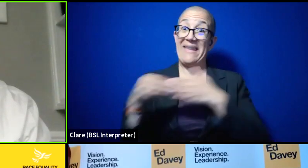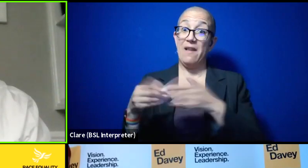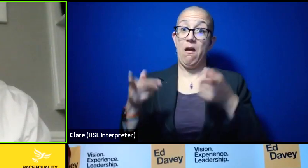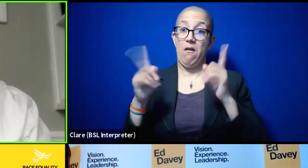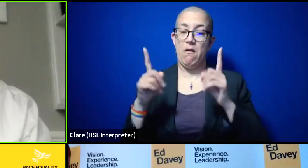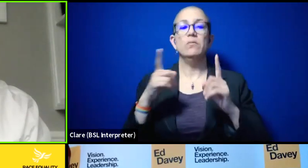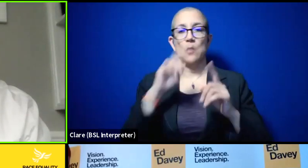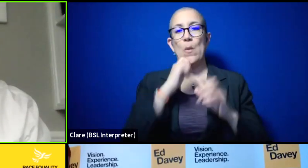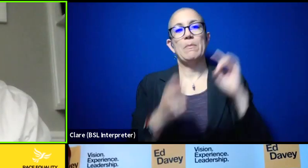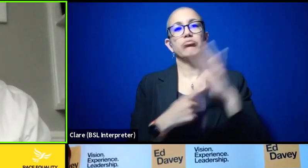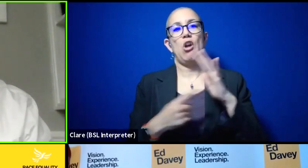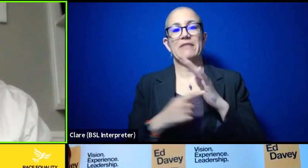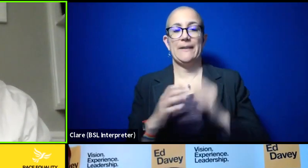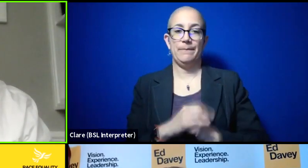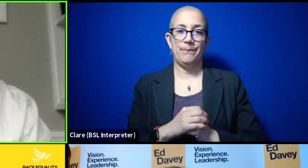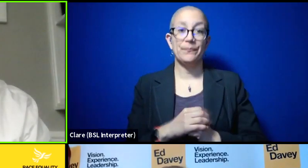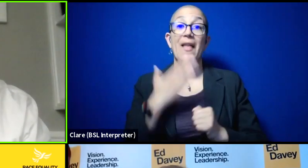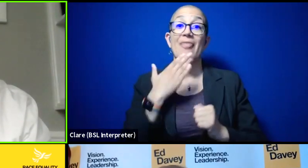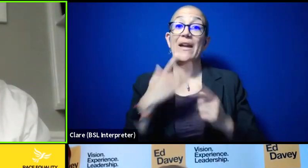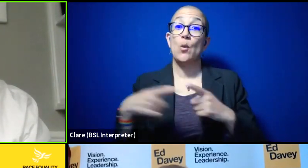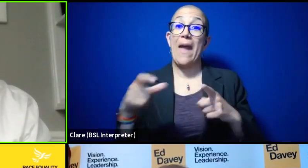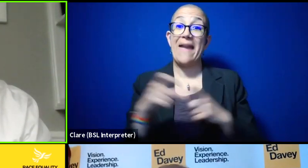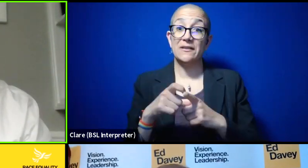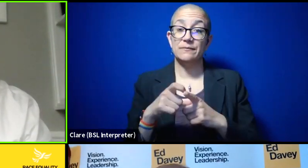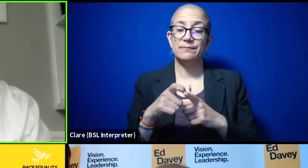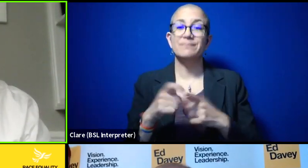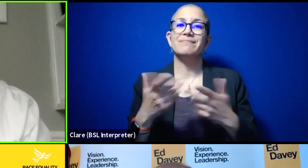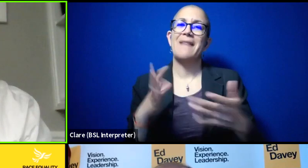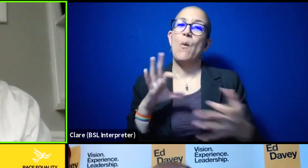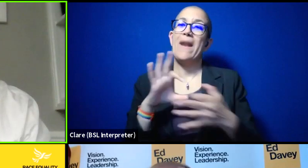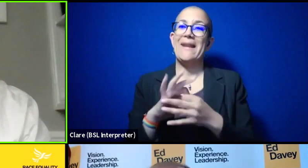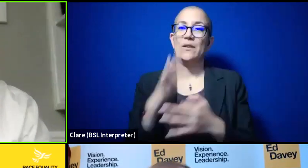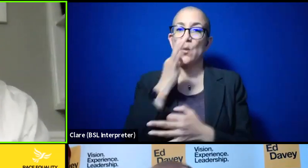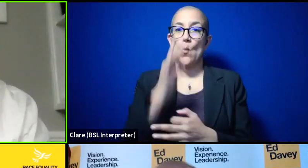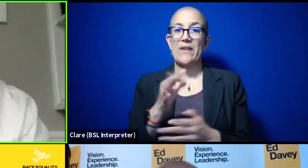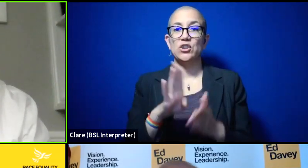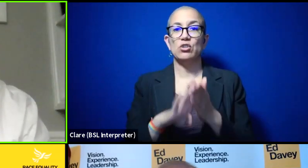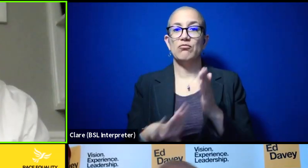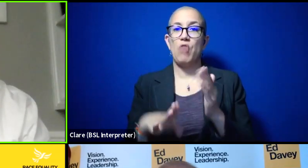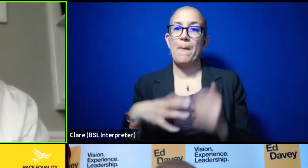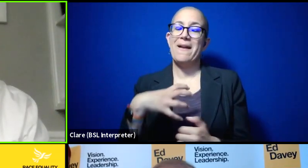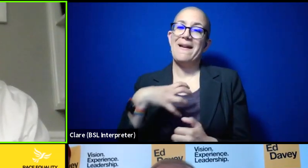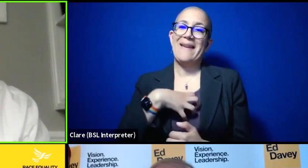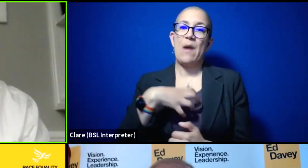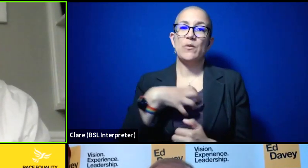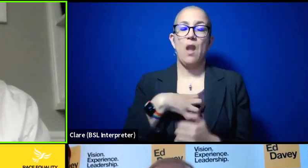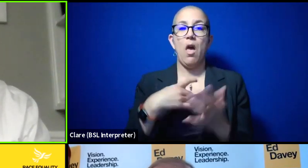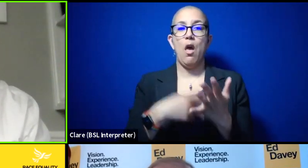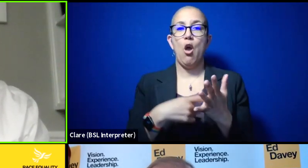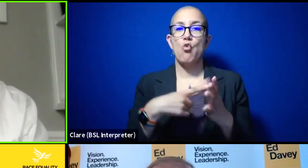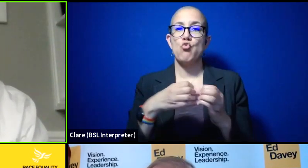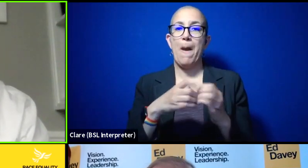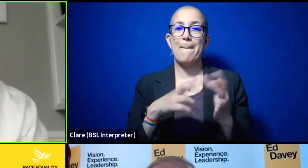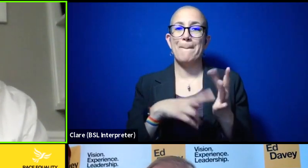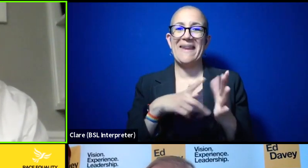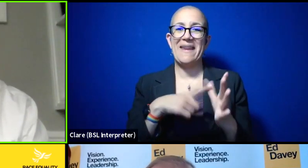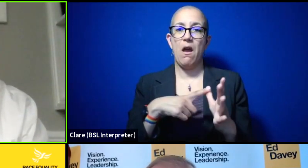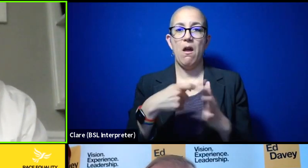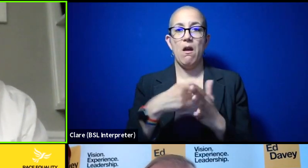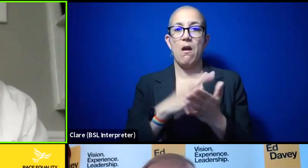you, Ed. Got a somewhat linked question from Councillor Rabina Khan, who represents the